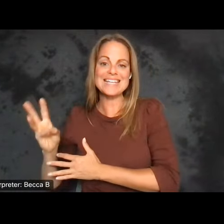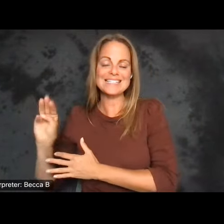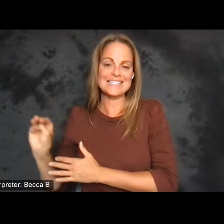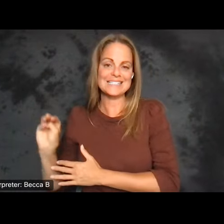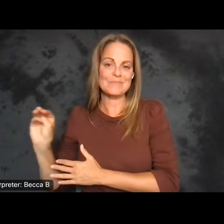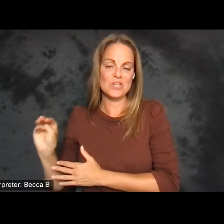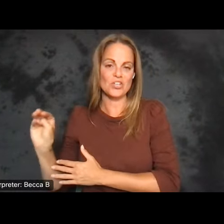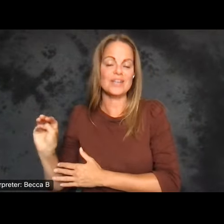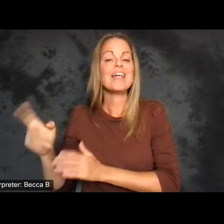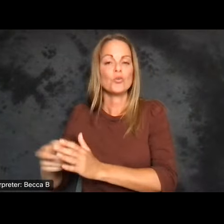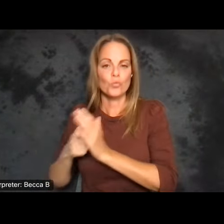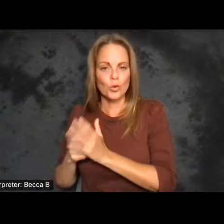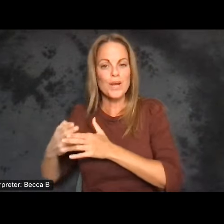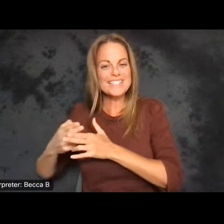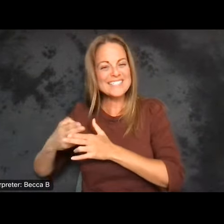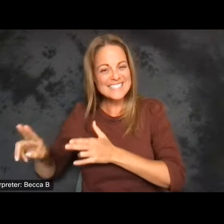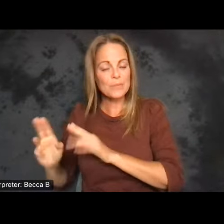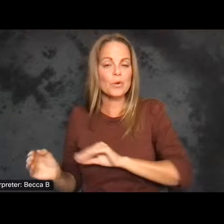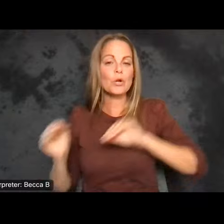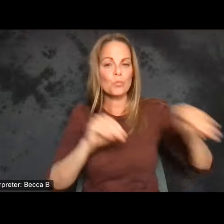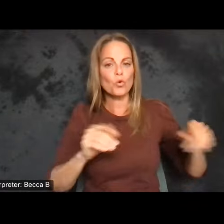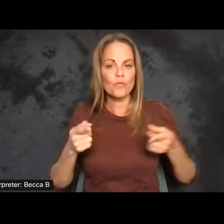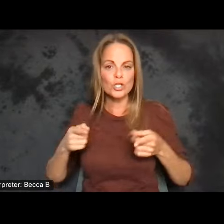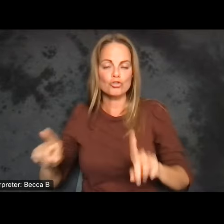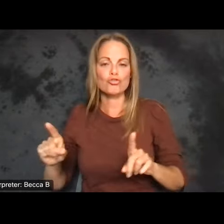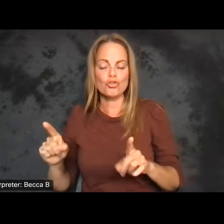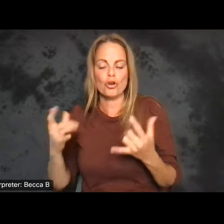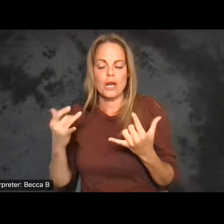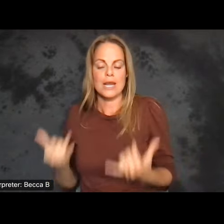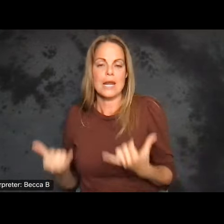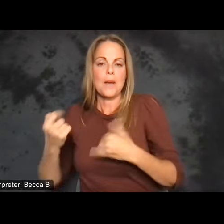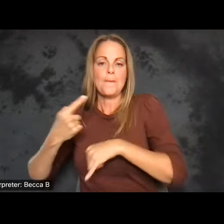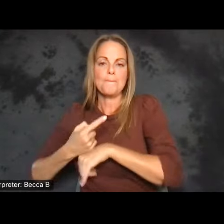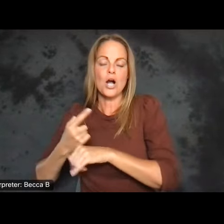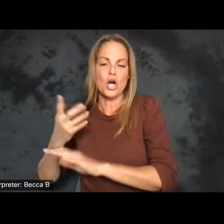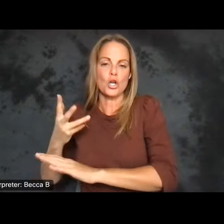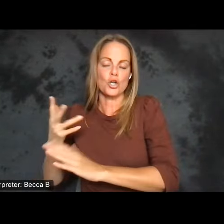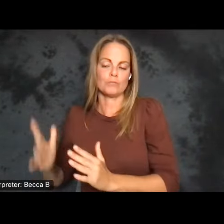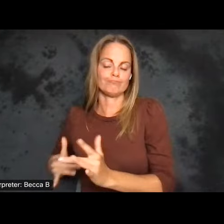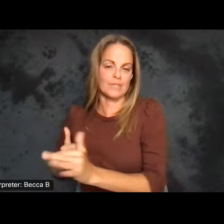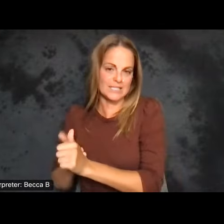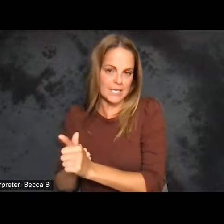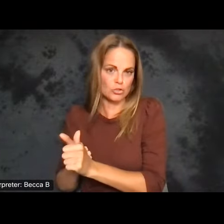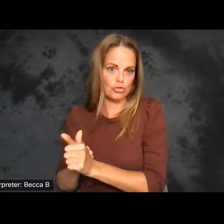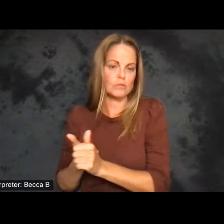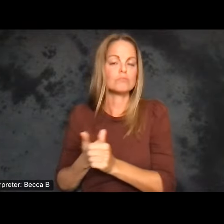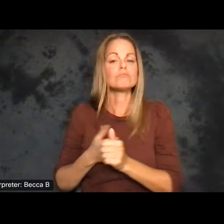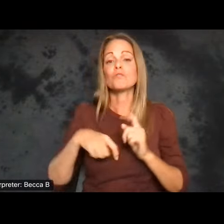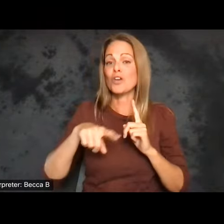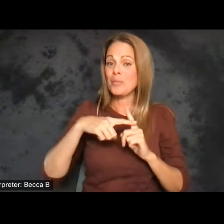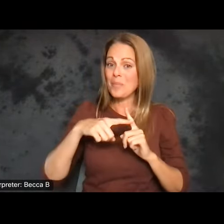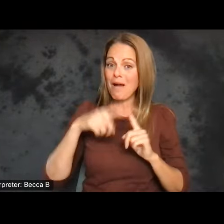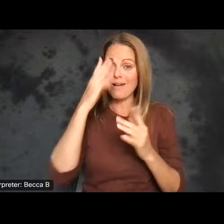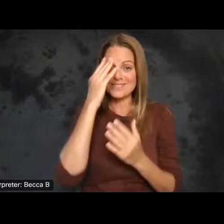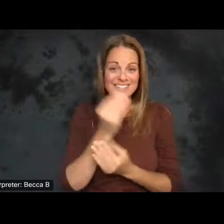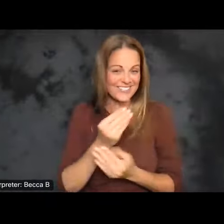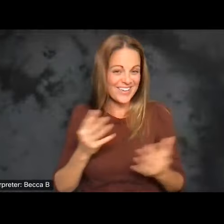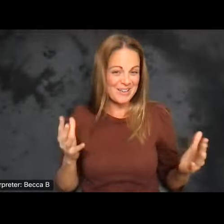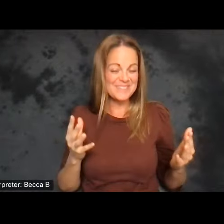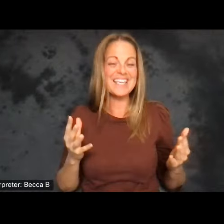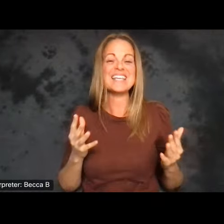require temporary relocation during modernization. So want to provide what we feel is a very positive update. So to maximize